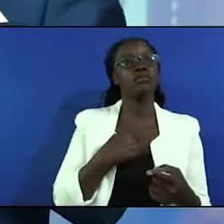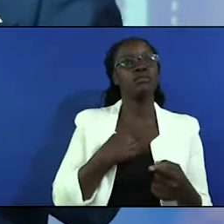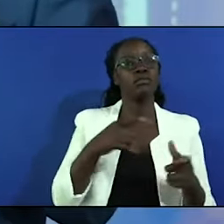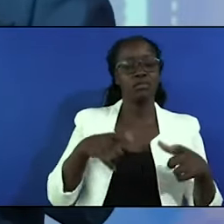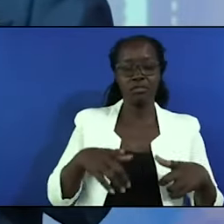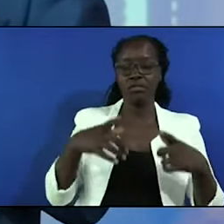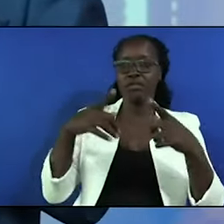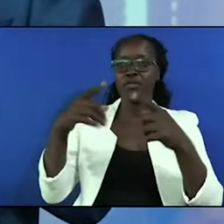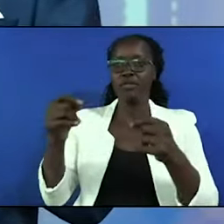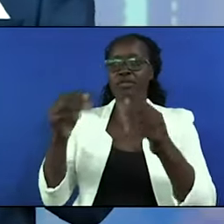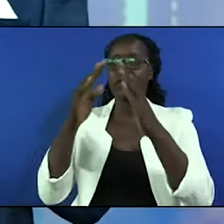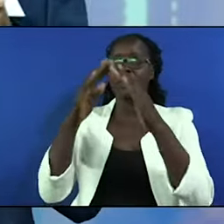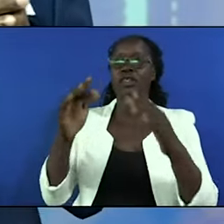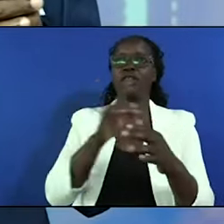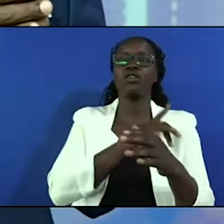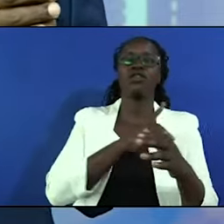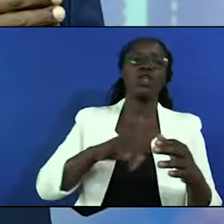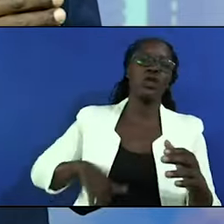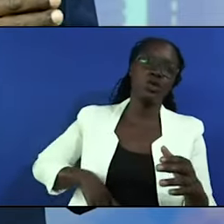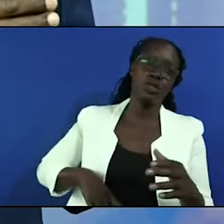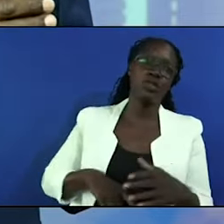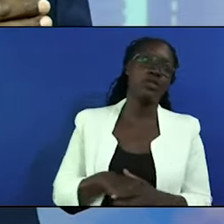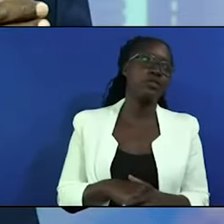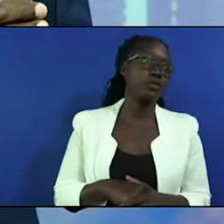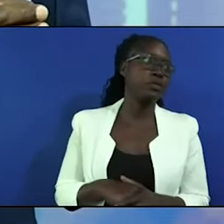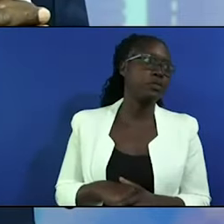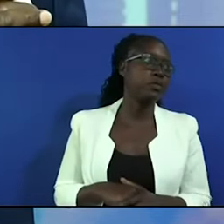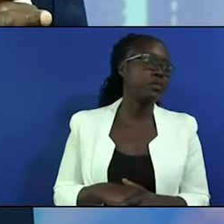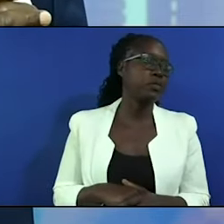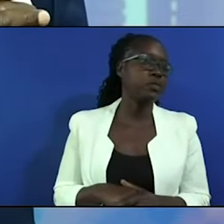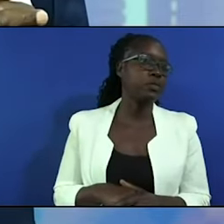"Let us go to the house of the Lord."